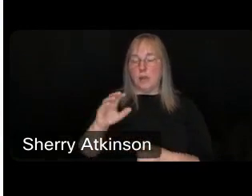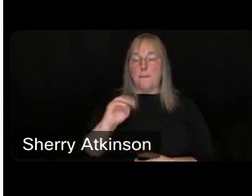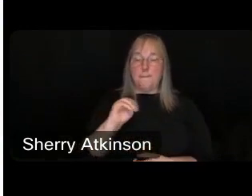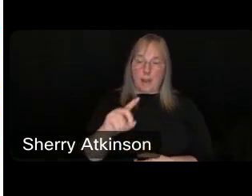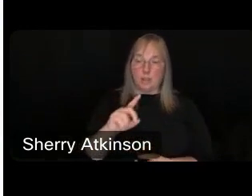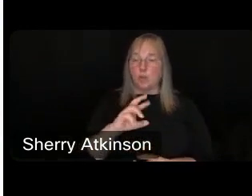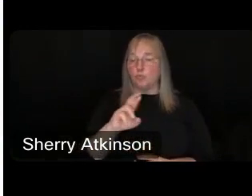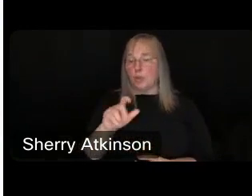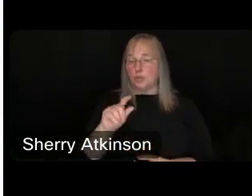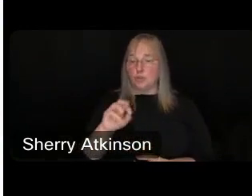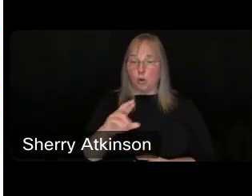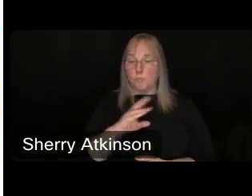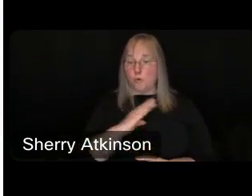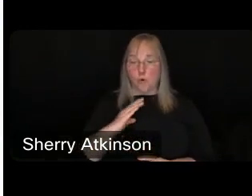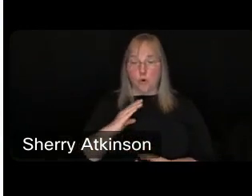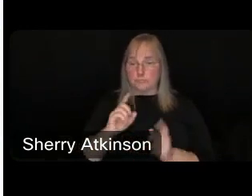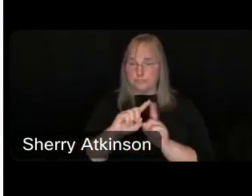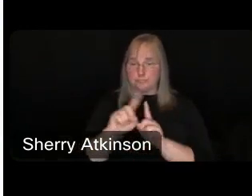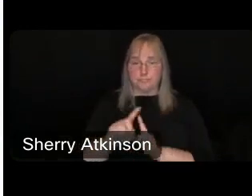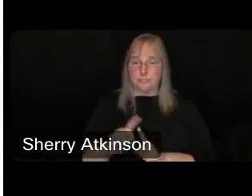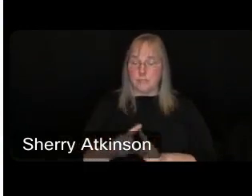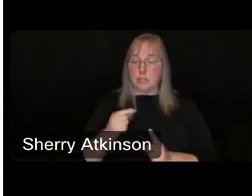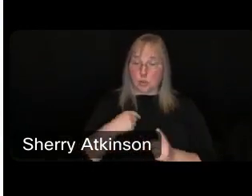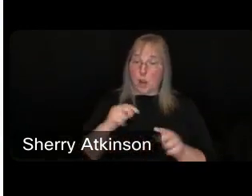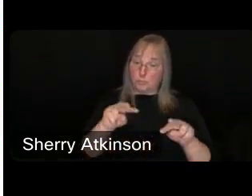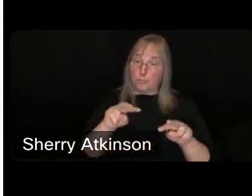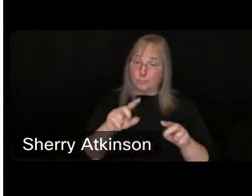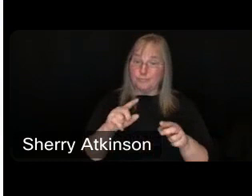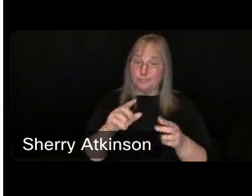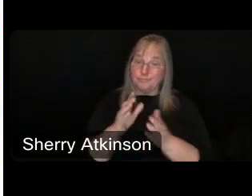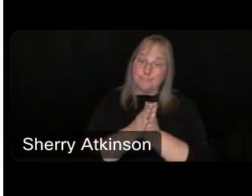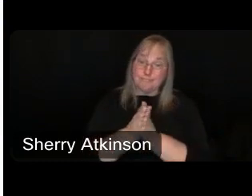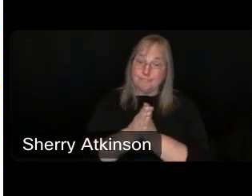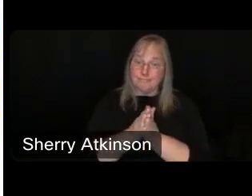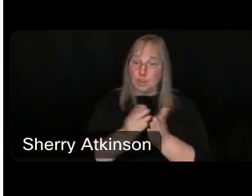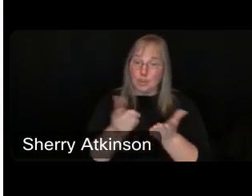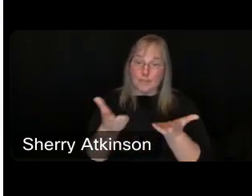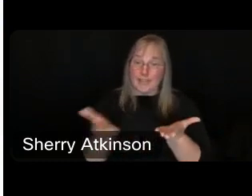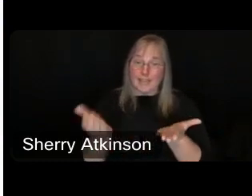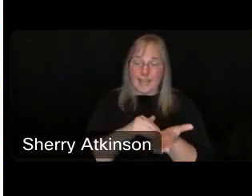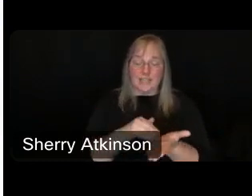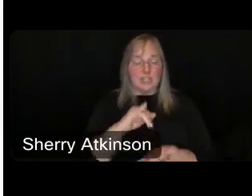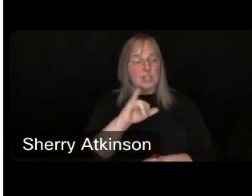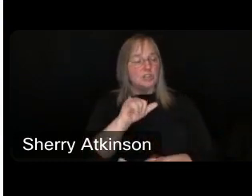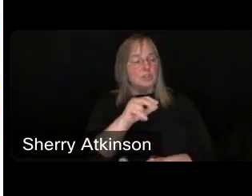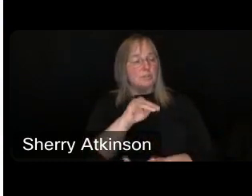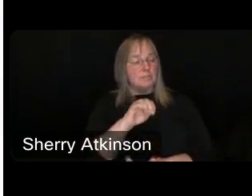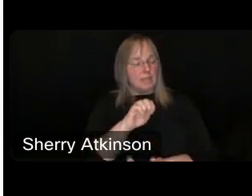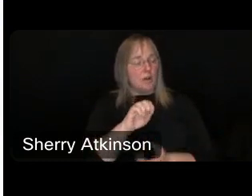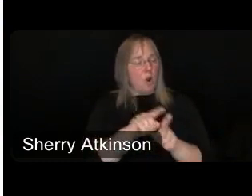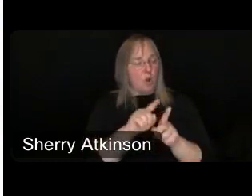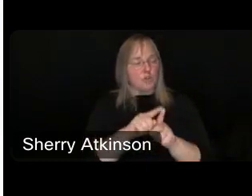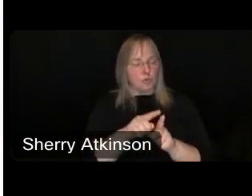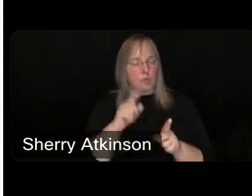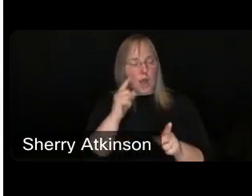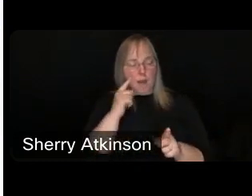So yeah, I'm just looking forward to serving again. And Jimmy, also this year, look forward to your presentation as